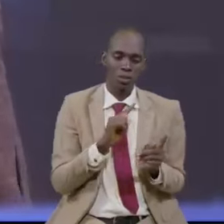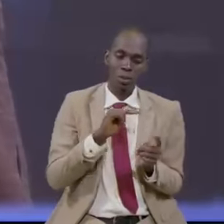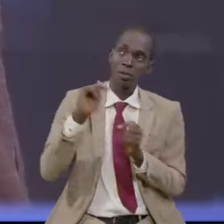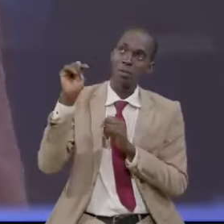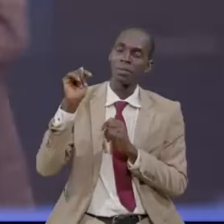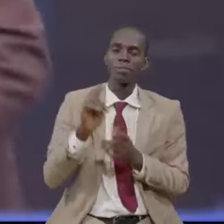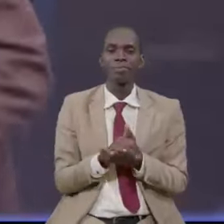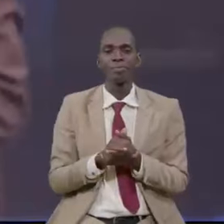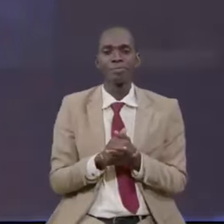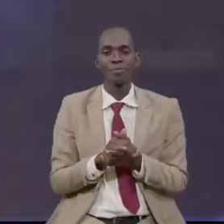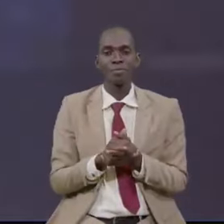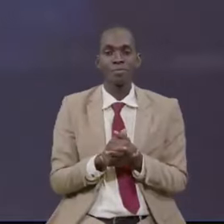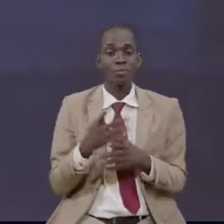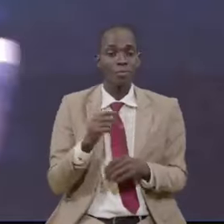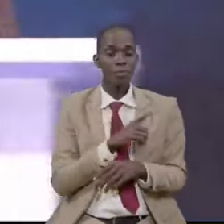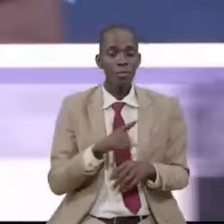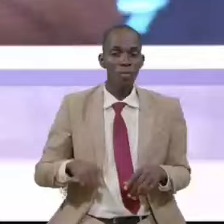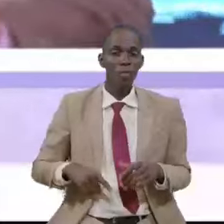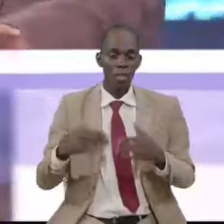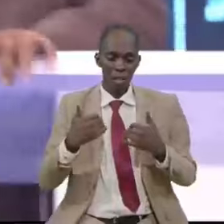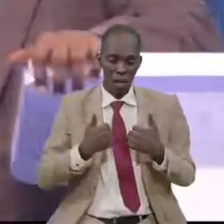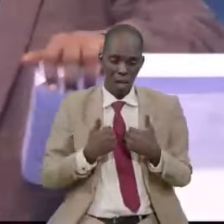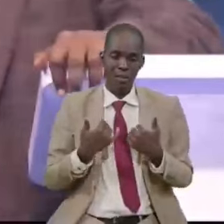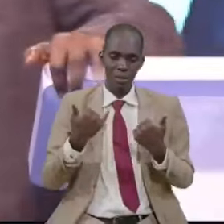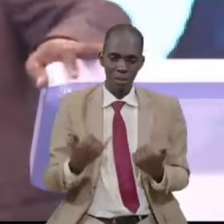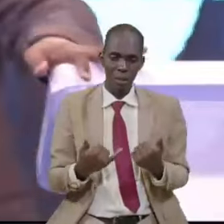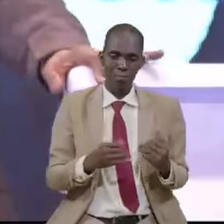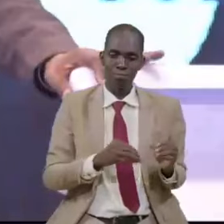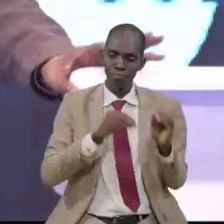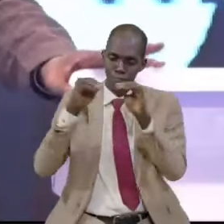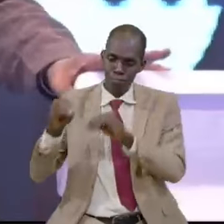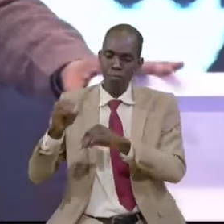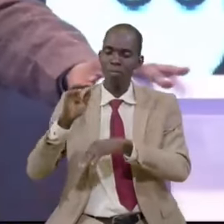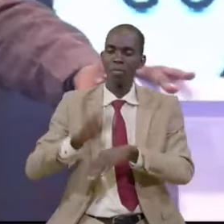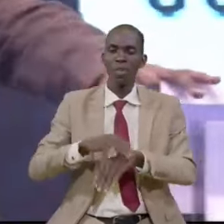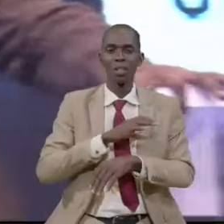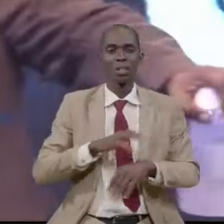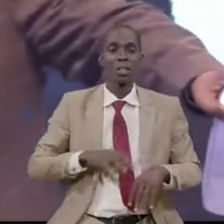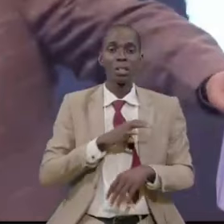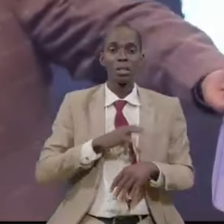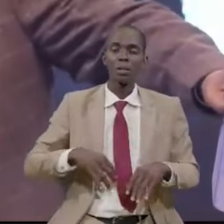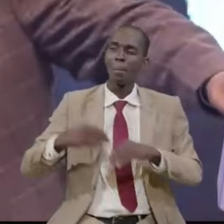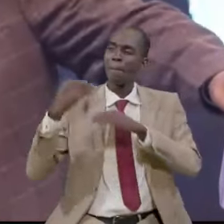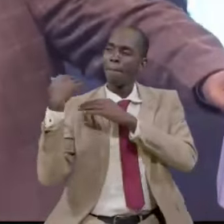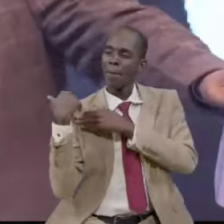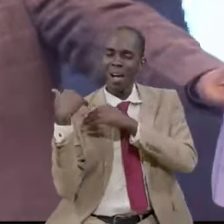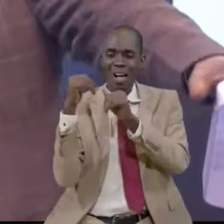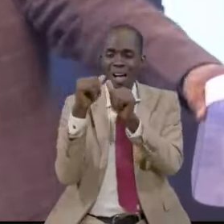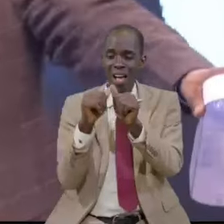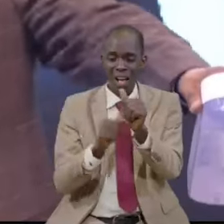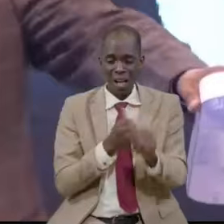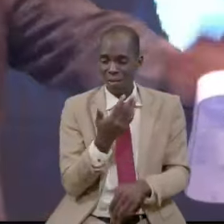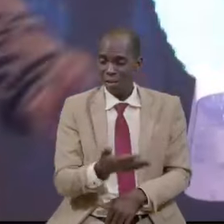laid on him. He took the transgression, everything, without leaving a jot, a beat